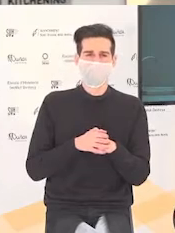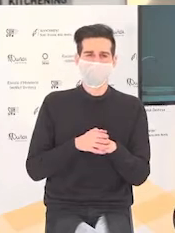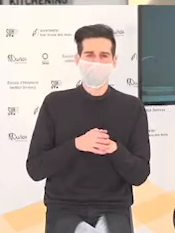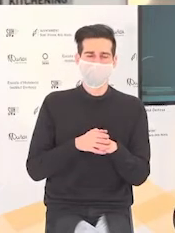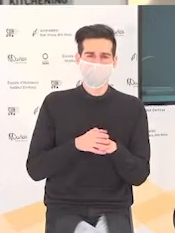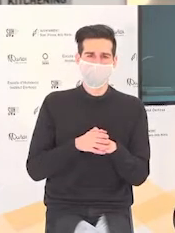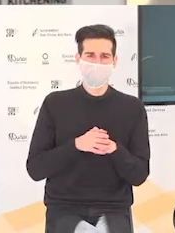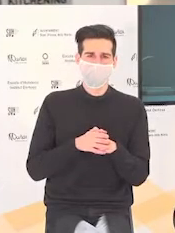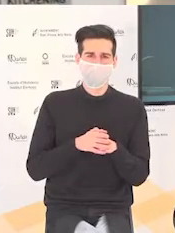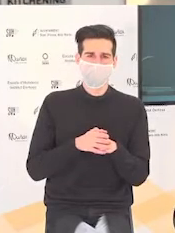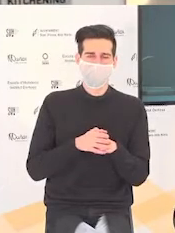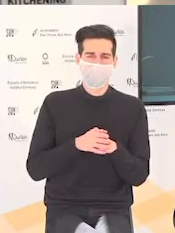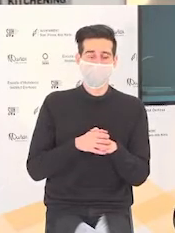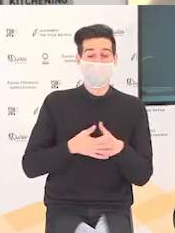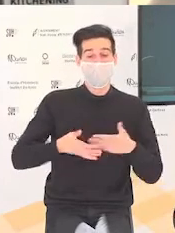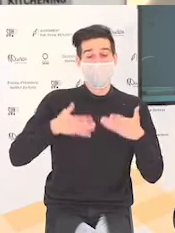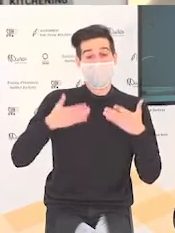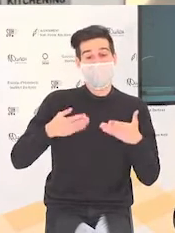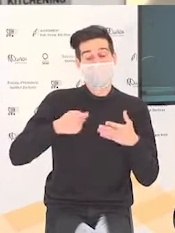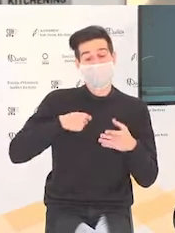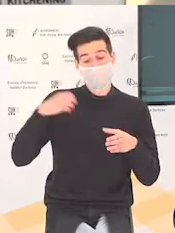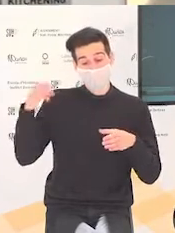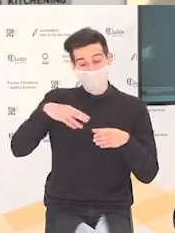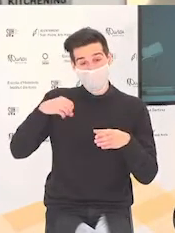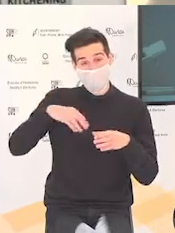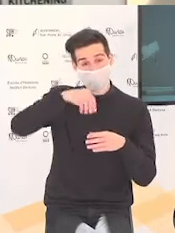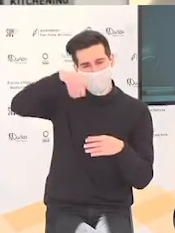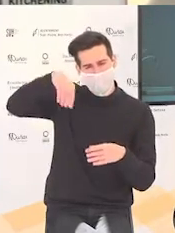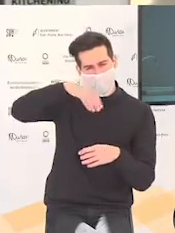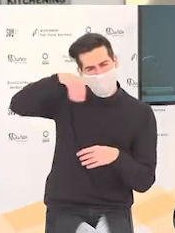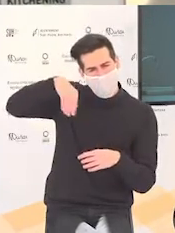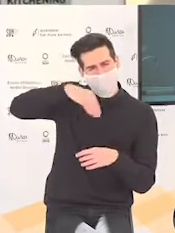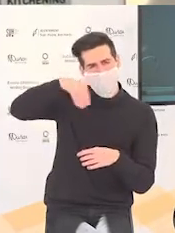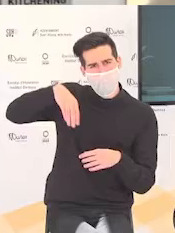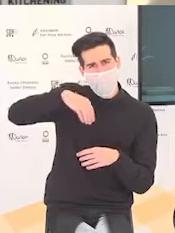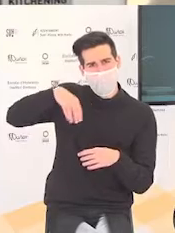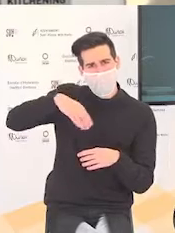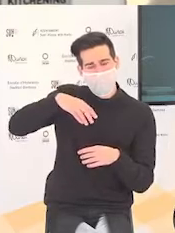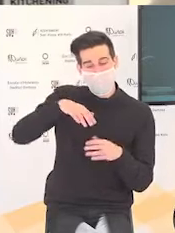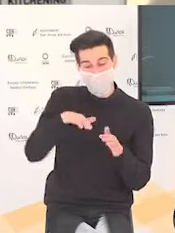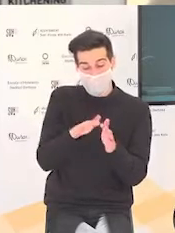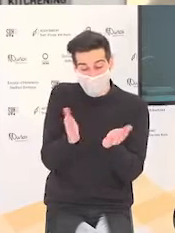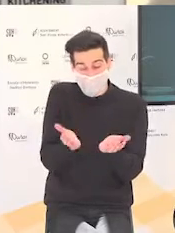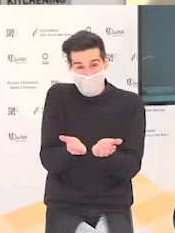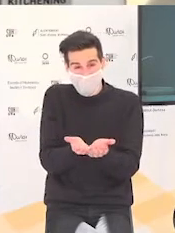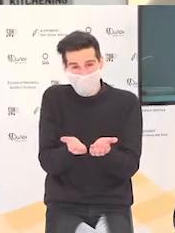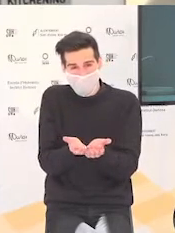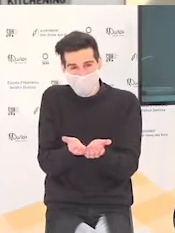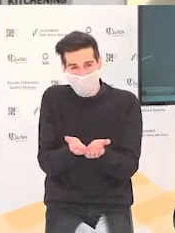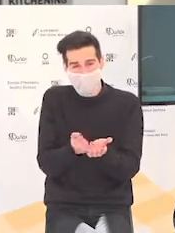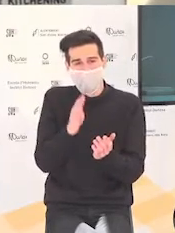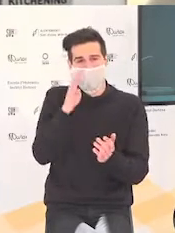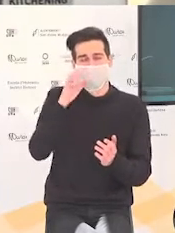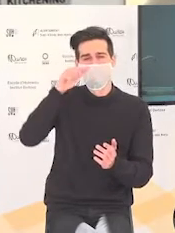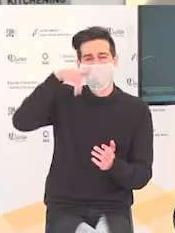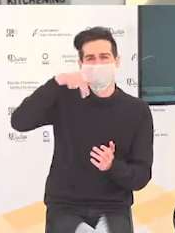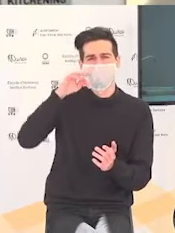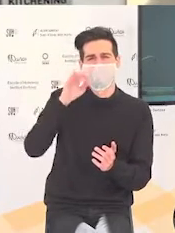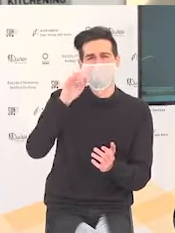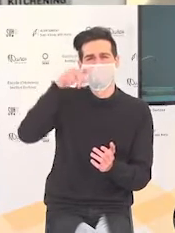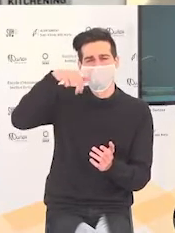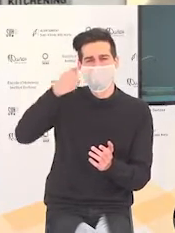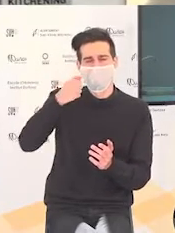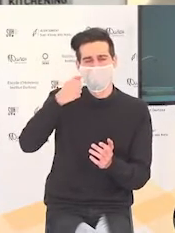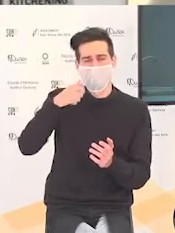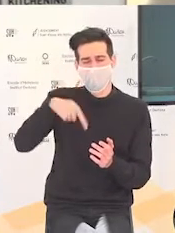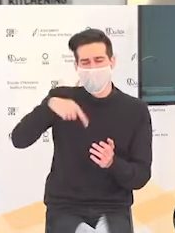my pectin. Ahora voy a añadirle los polvos. En este pequeño recipiente tengo la pectina. I'm using a pectin